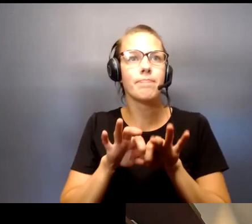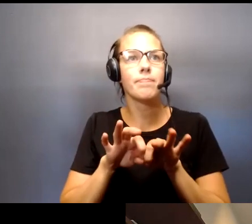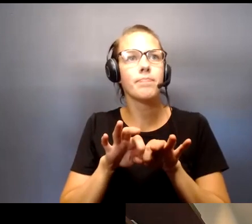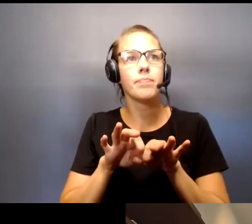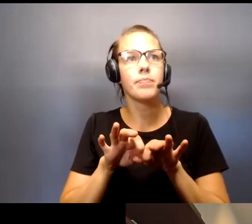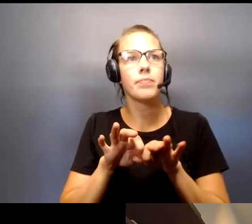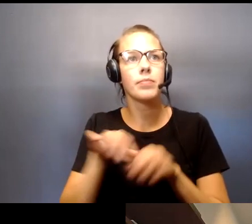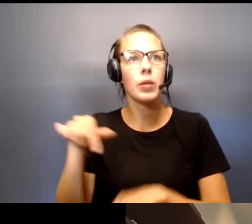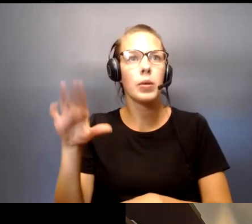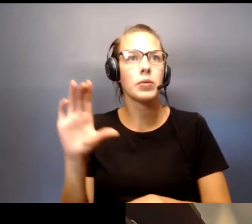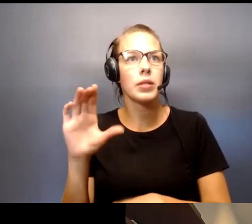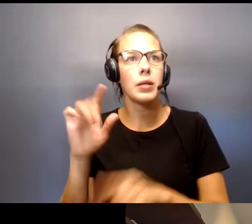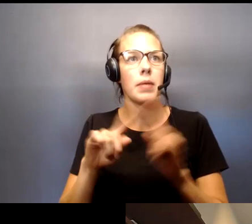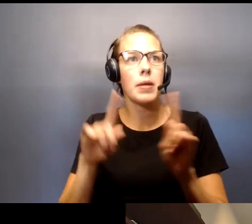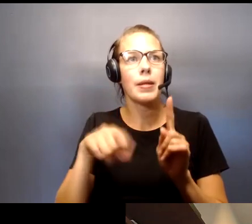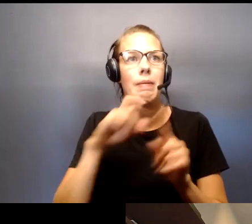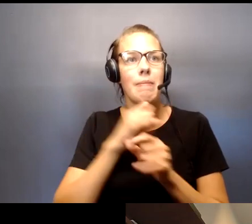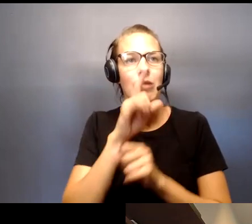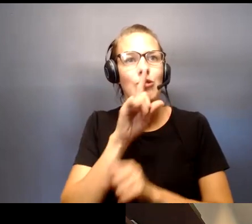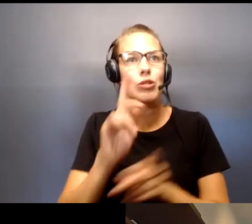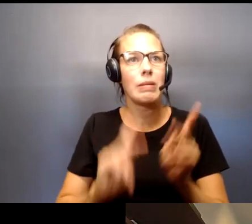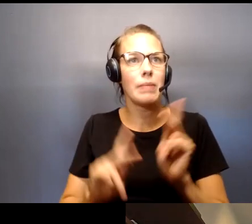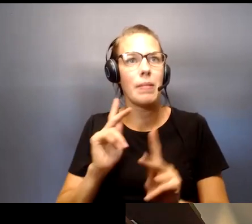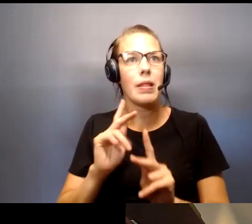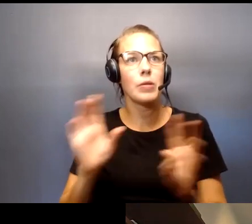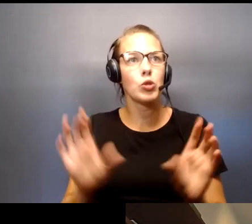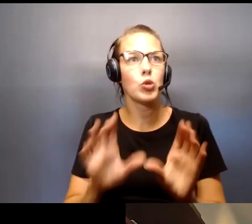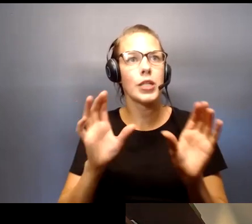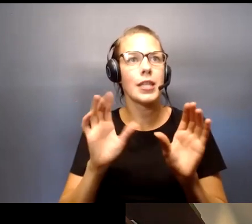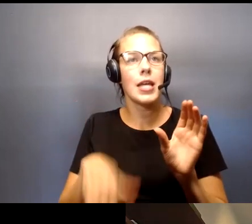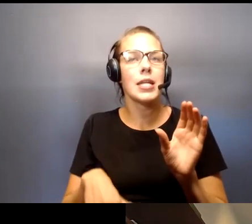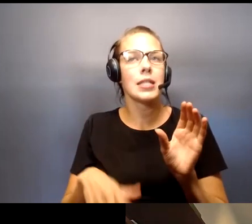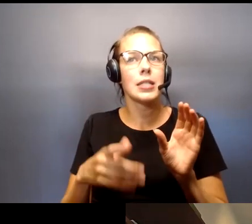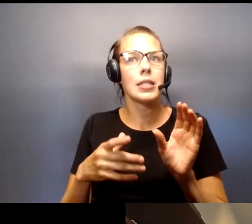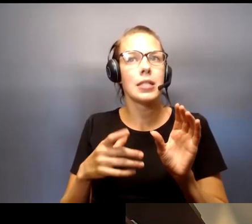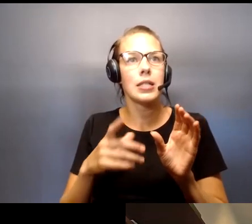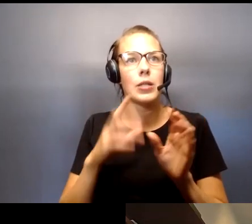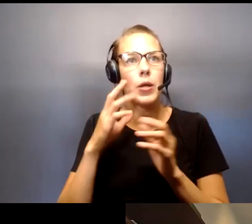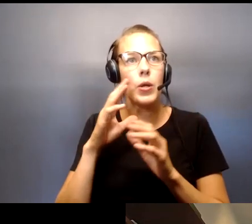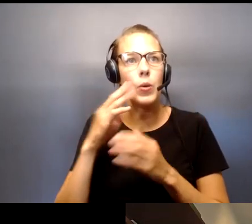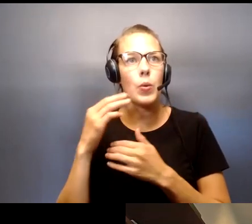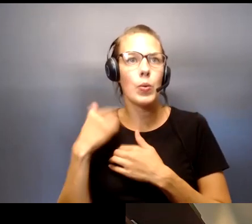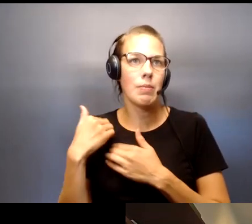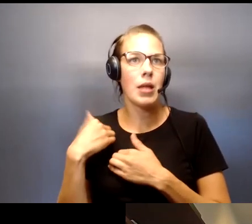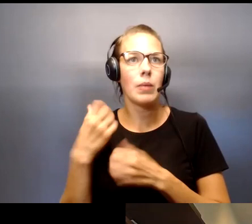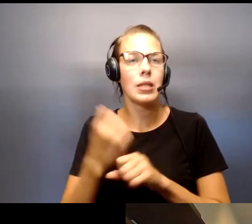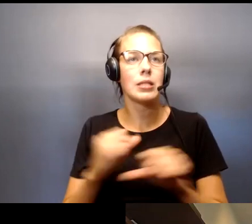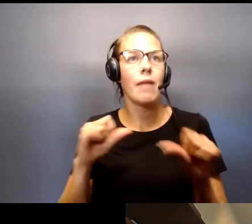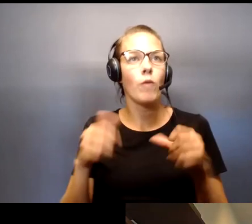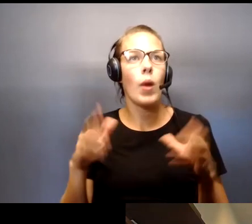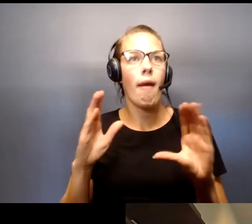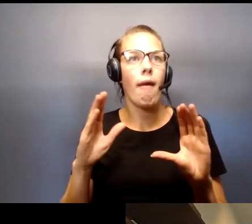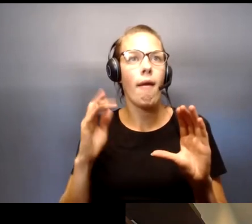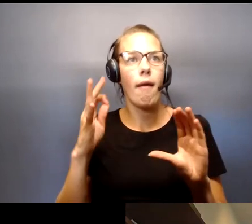to the QC, but we need to make sure that people are doing it in a responsible and a safe way if